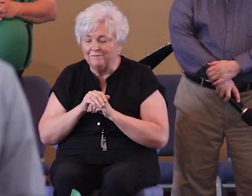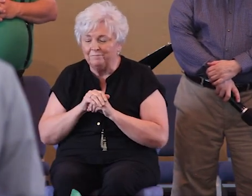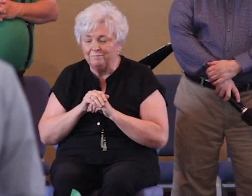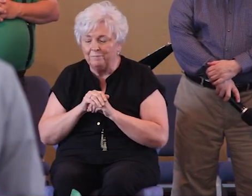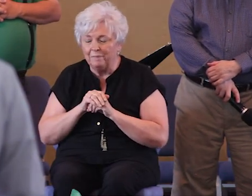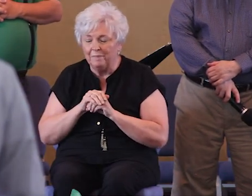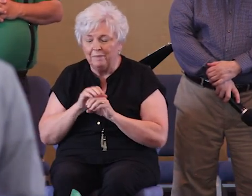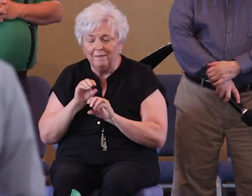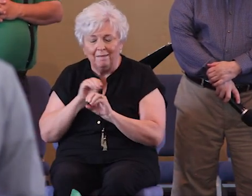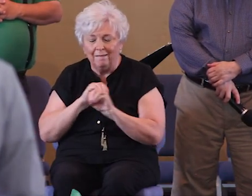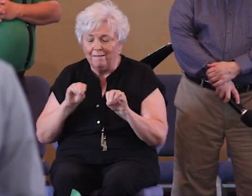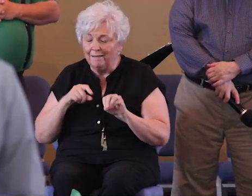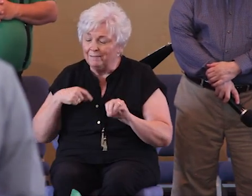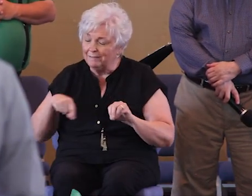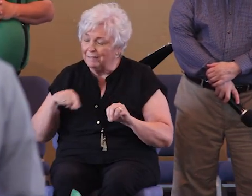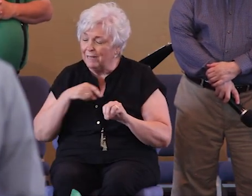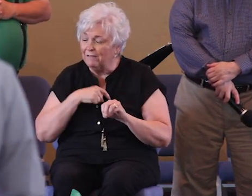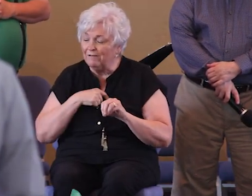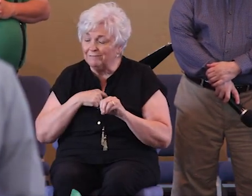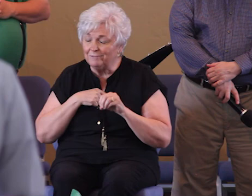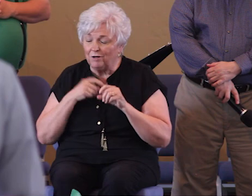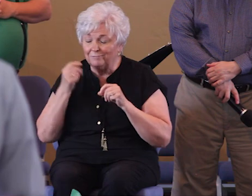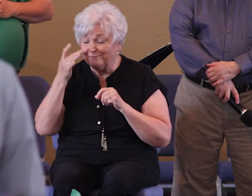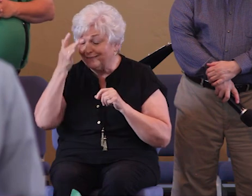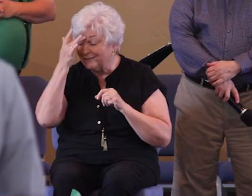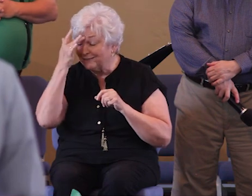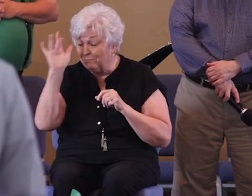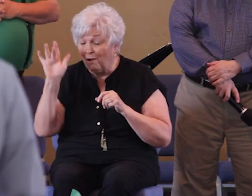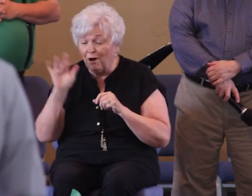None of us are bright enough,